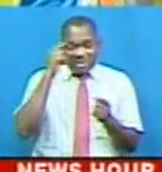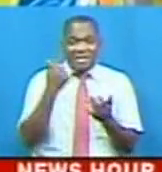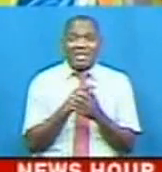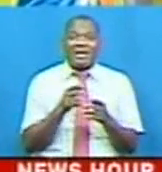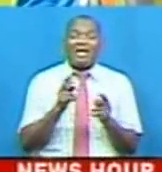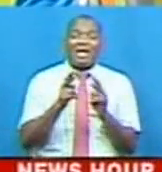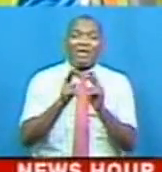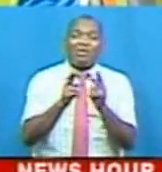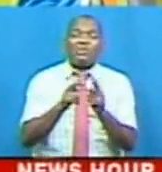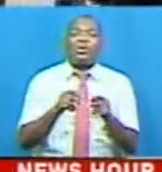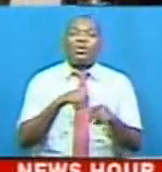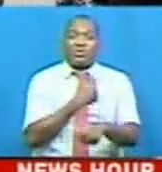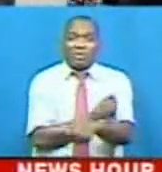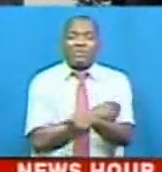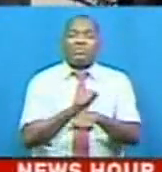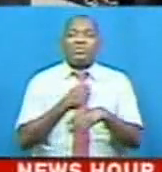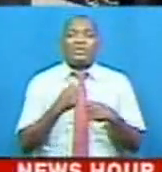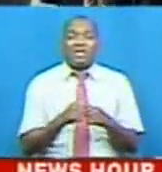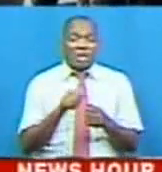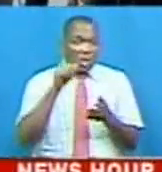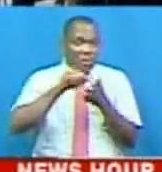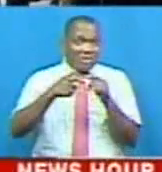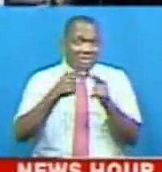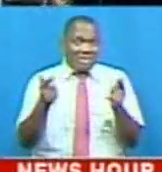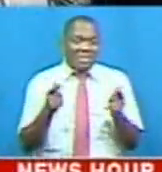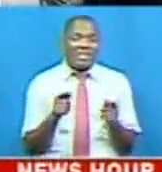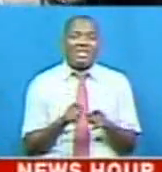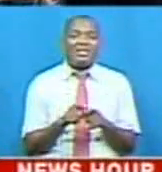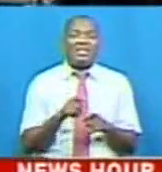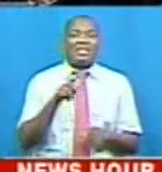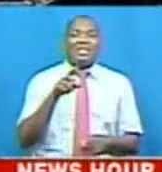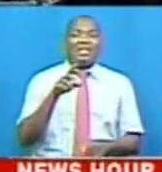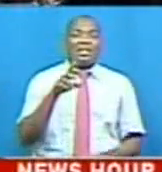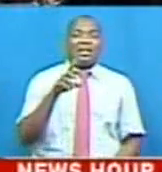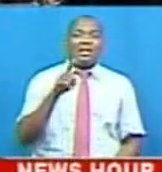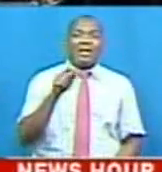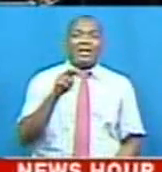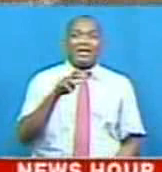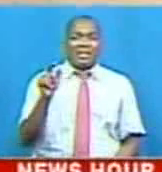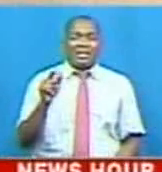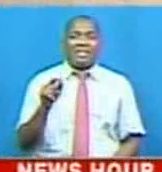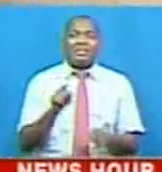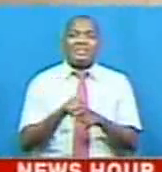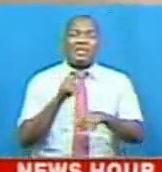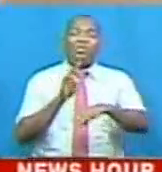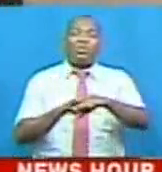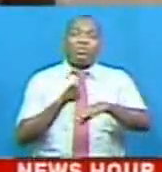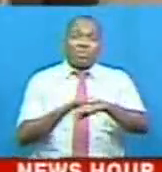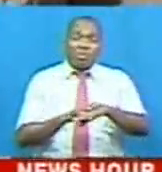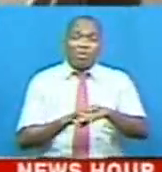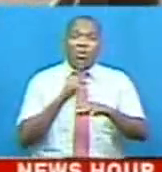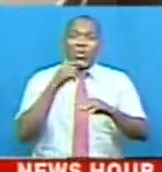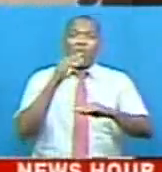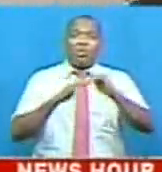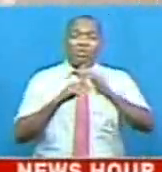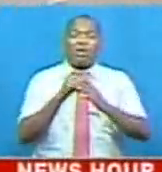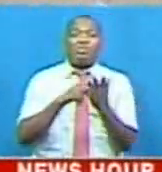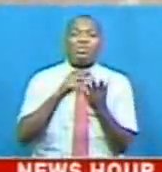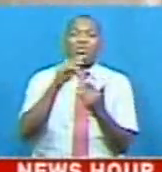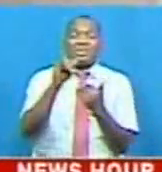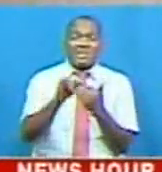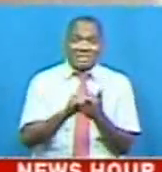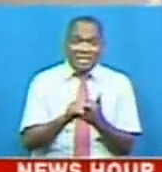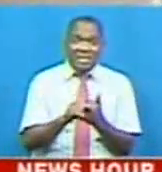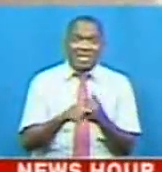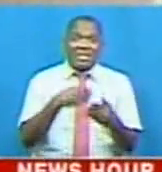Highways Authority is doing what they are supposed to do. The Auditor General, Mr. Daniel Domilevo, cautioned contractors